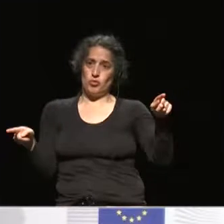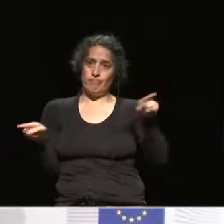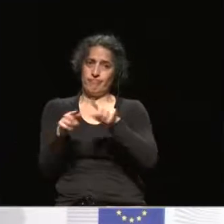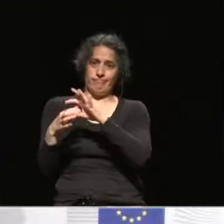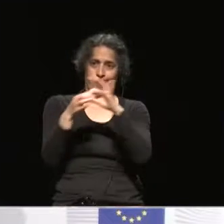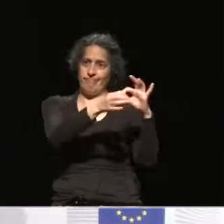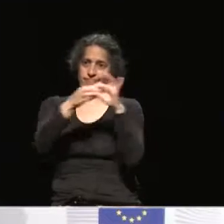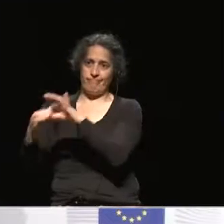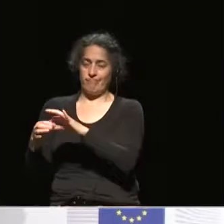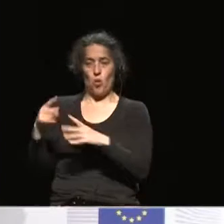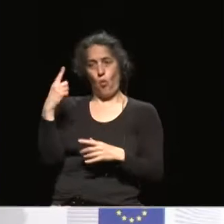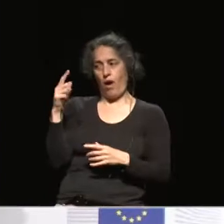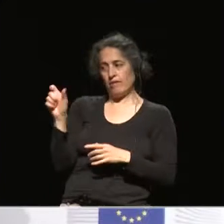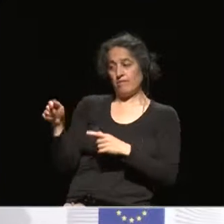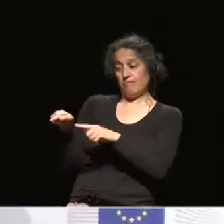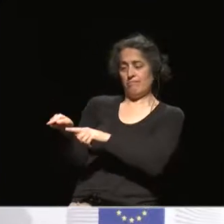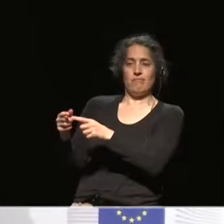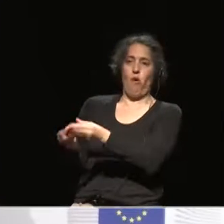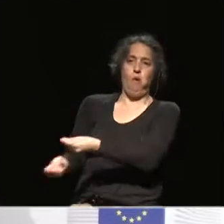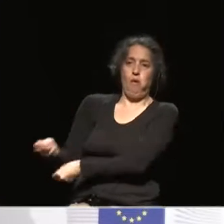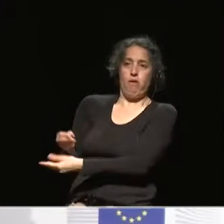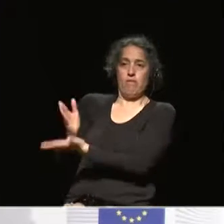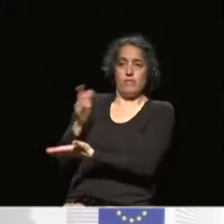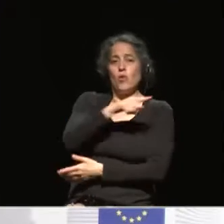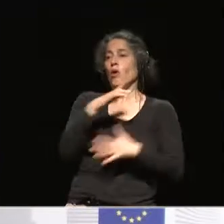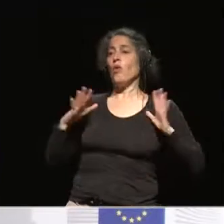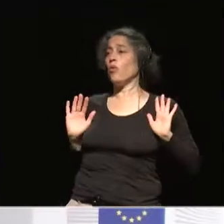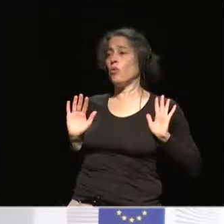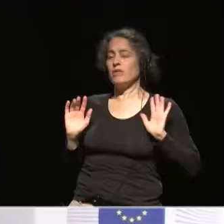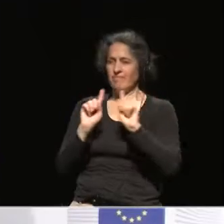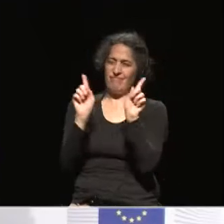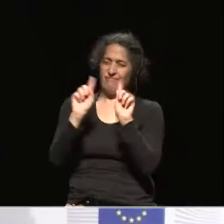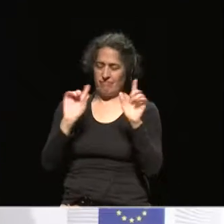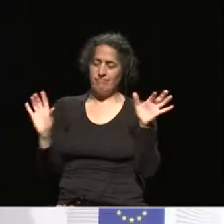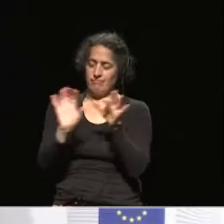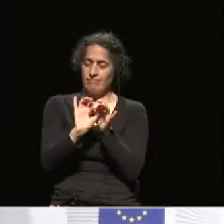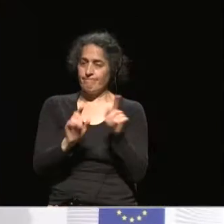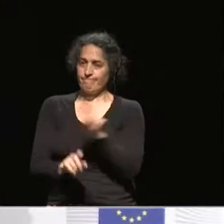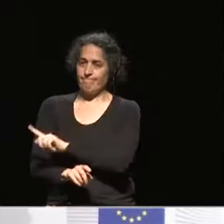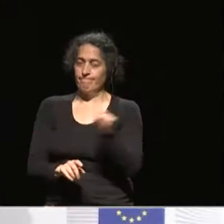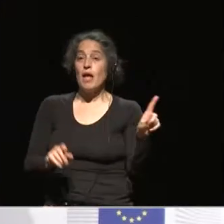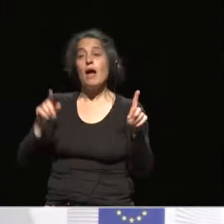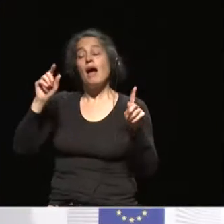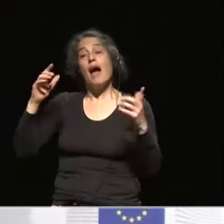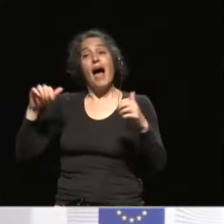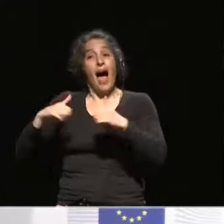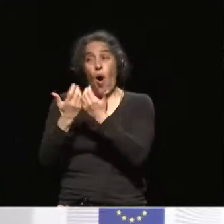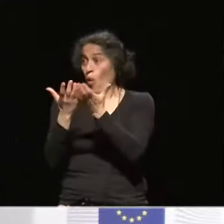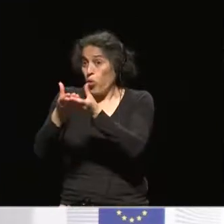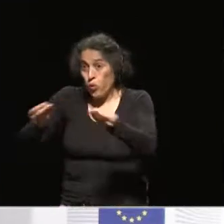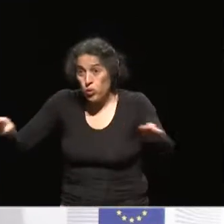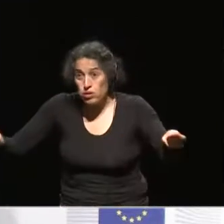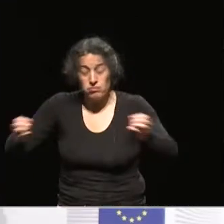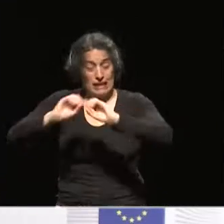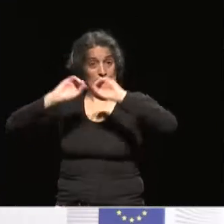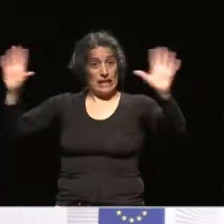think the important part is that we have to create visibility and transparency. Only then can we begin to challenge